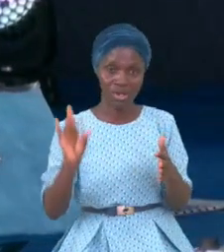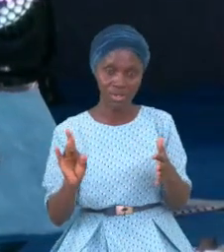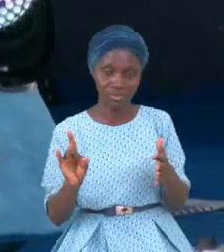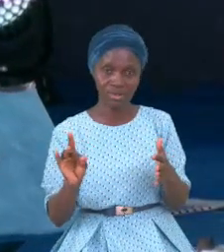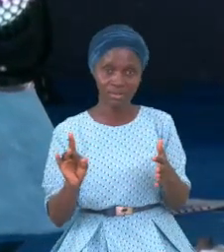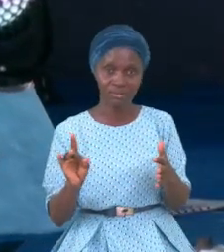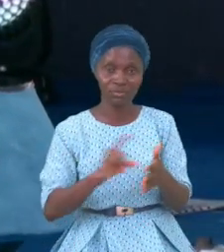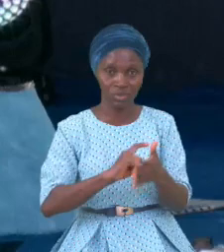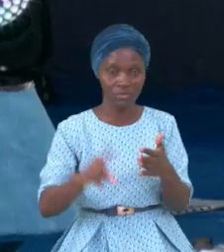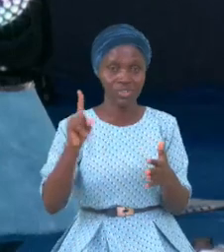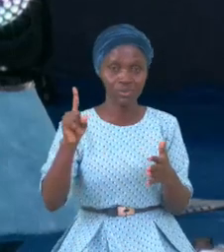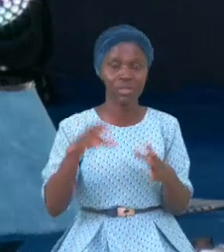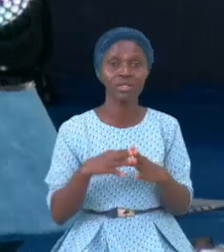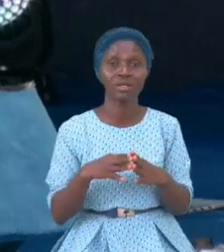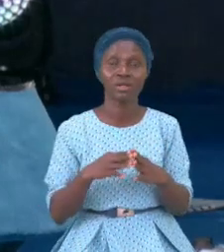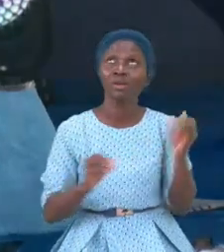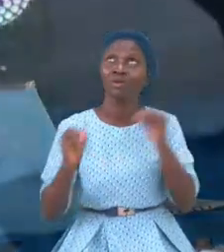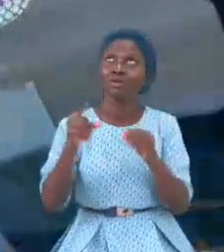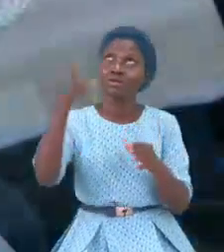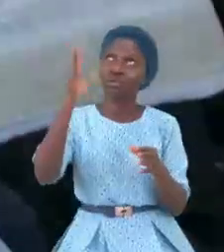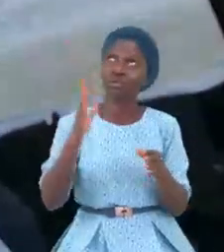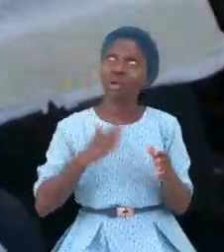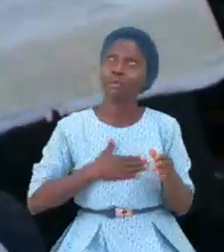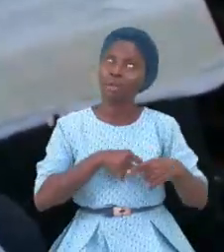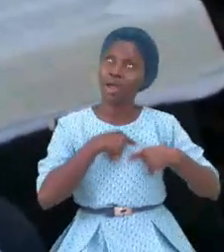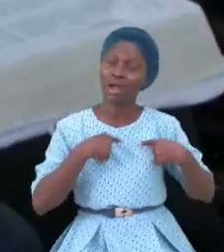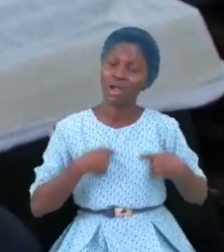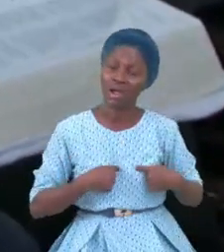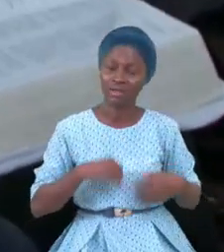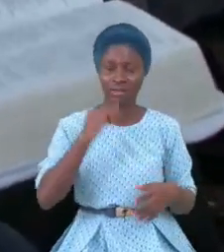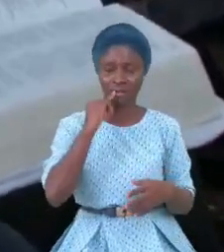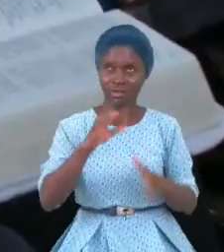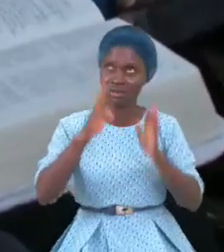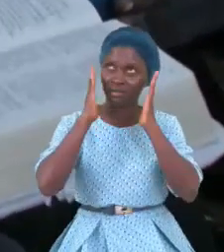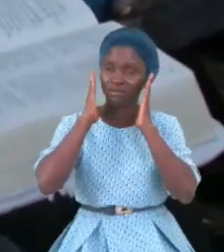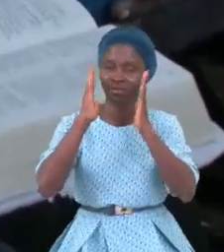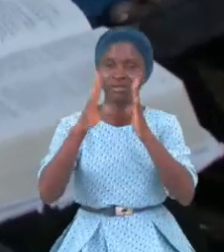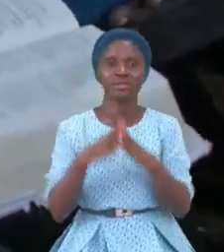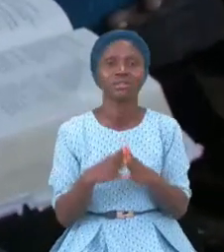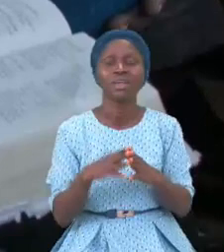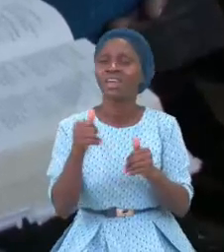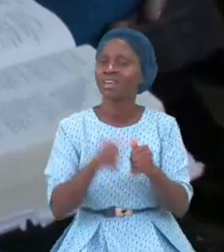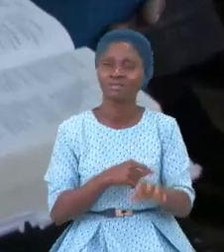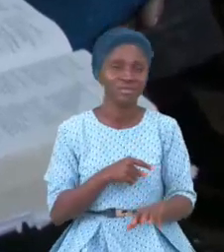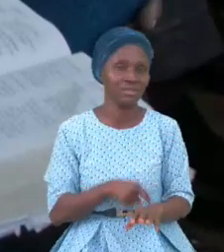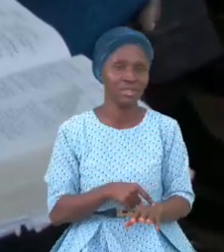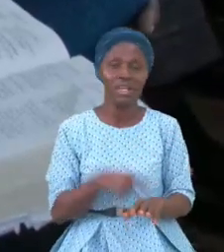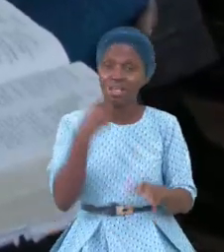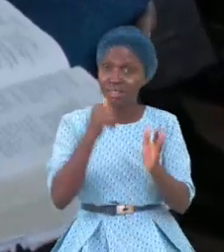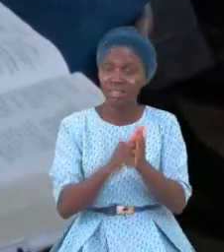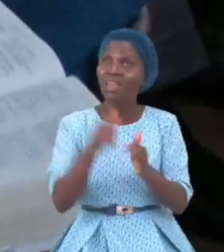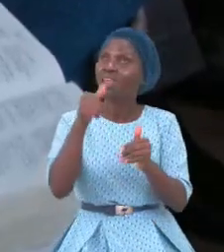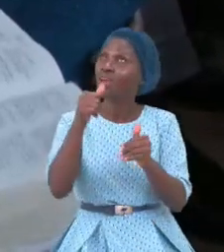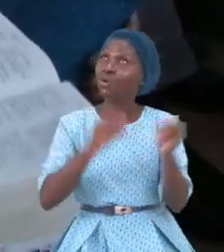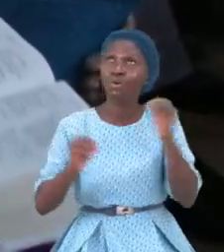verse 1. Oh God, my heart is fixed. Second time, it says, oh God, my